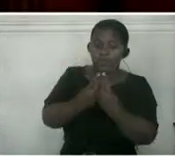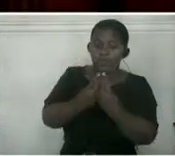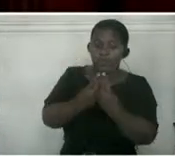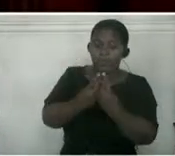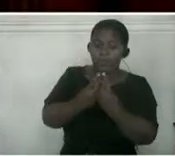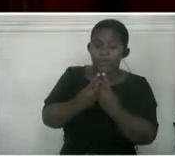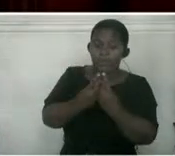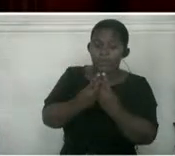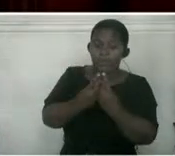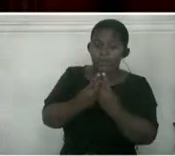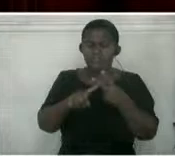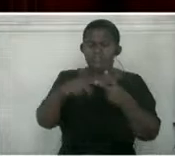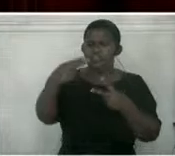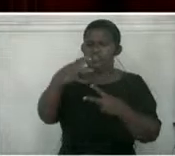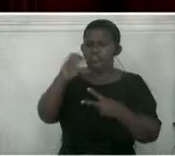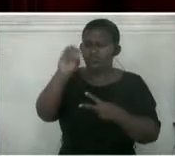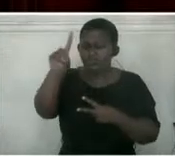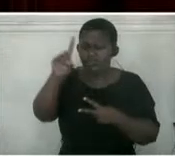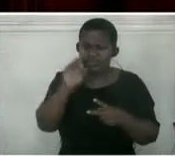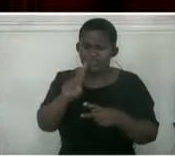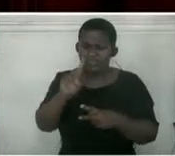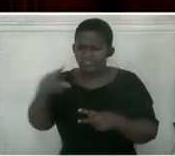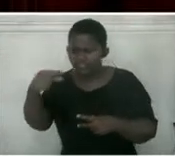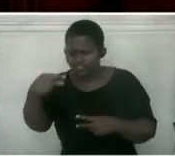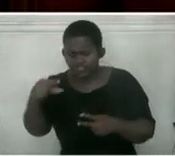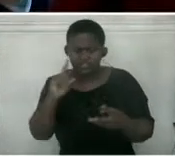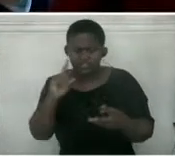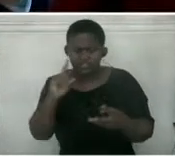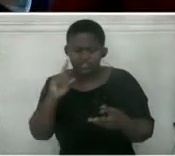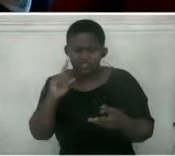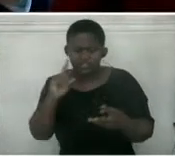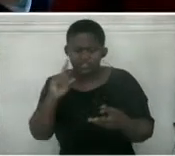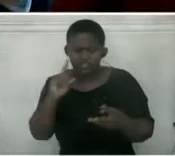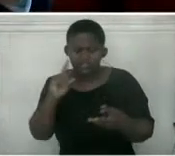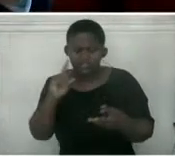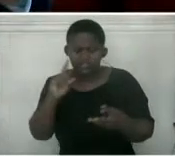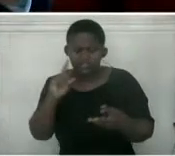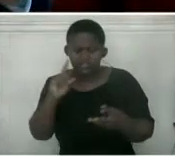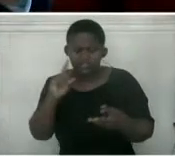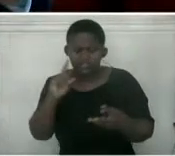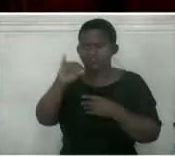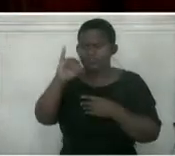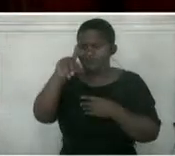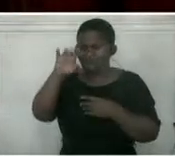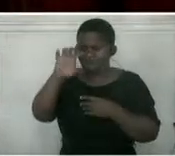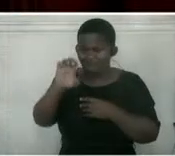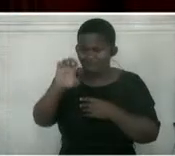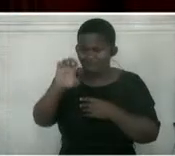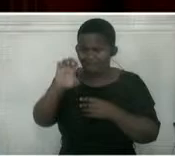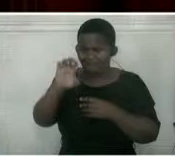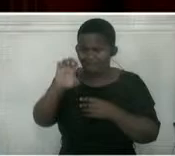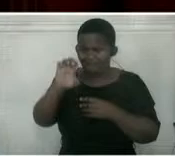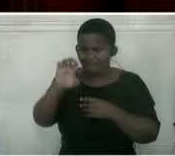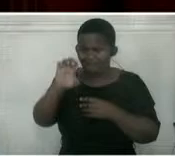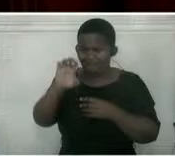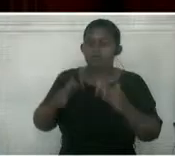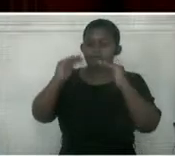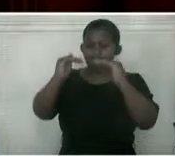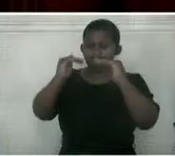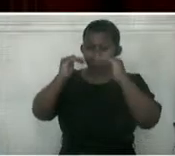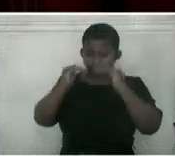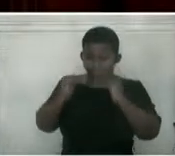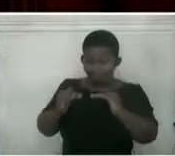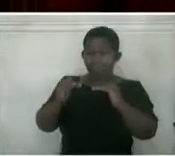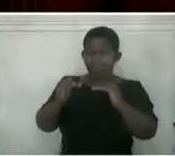DG, HODs, DDGs, and chief directors. We're now moving to the middle and